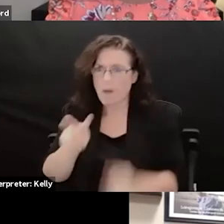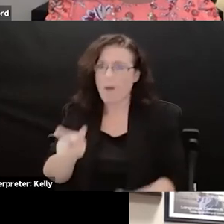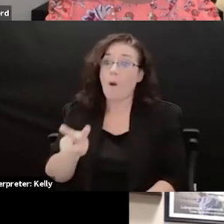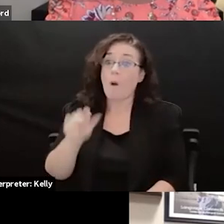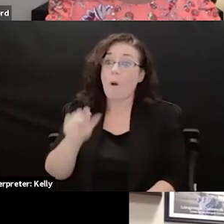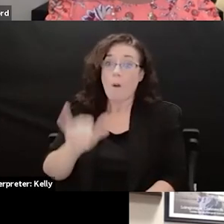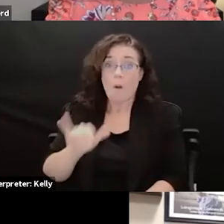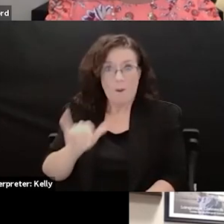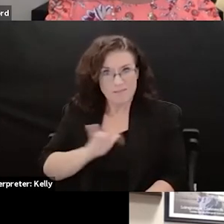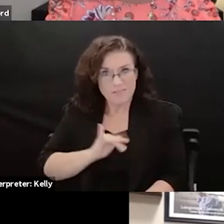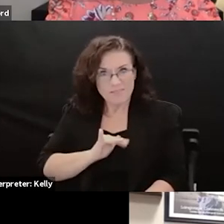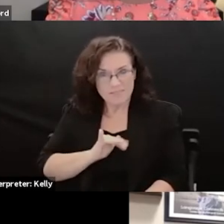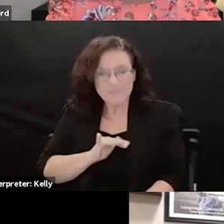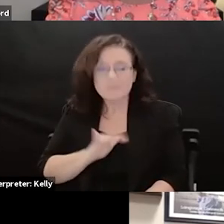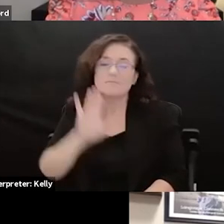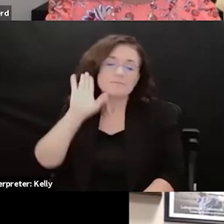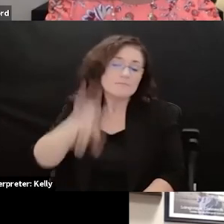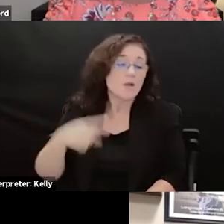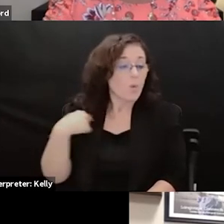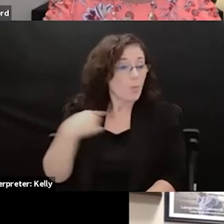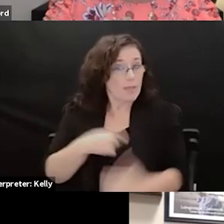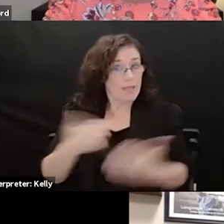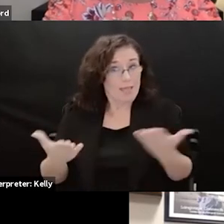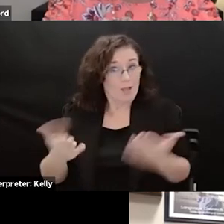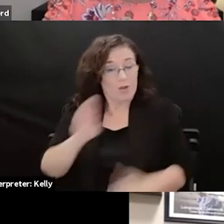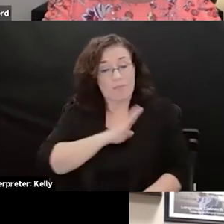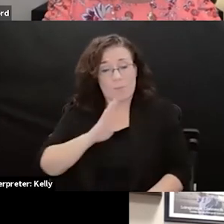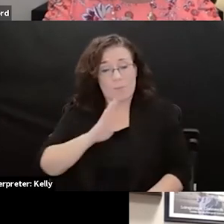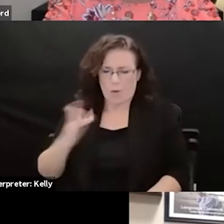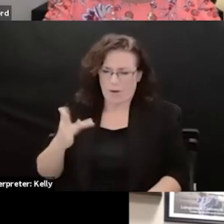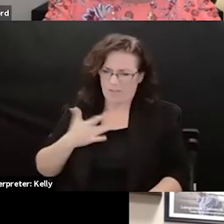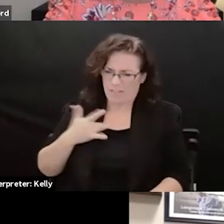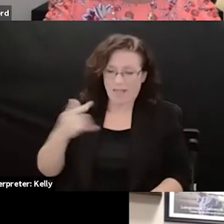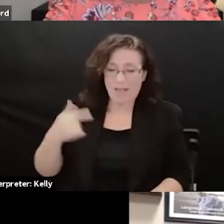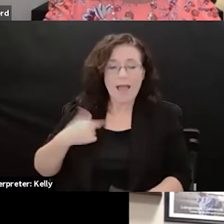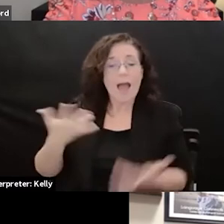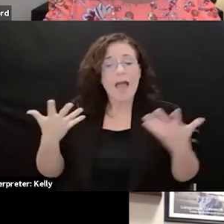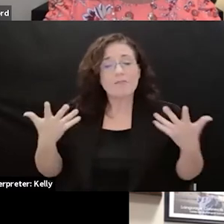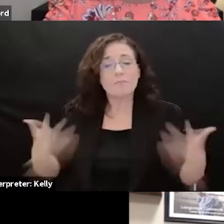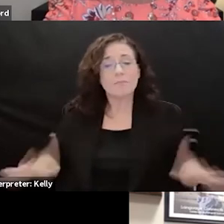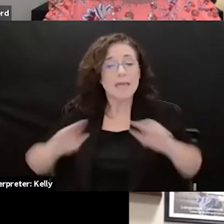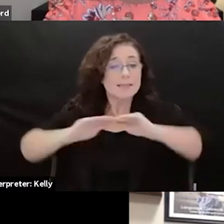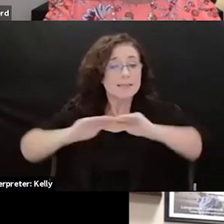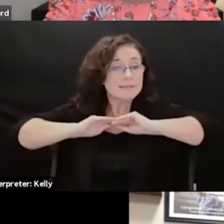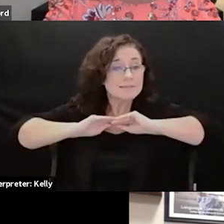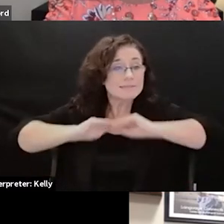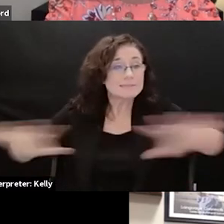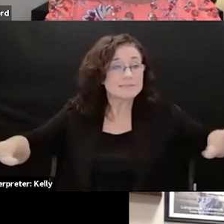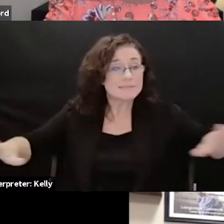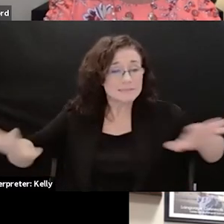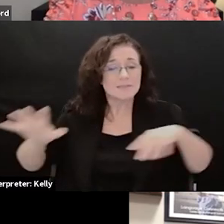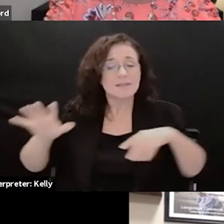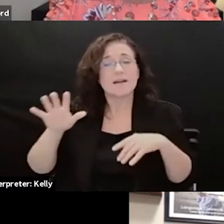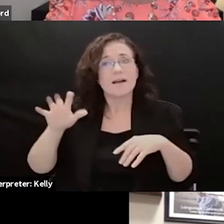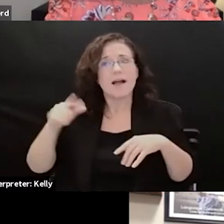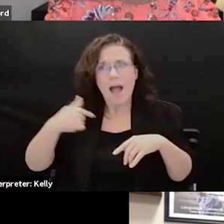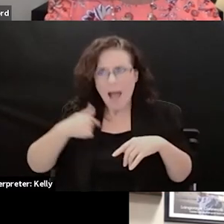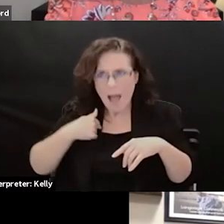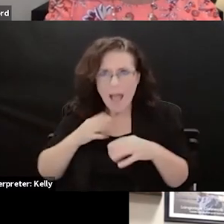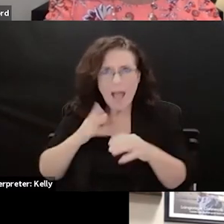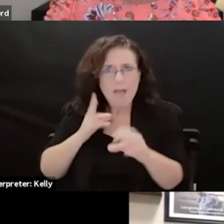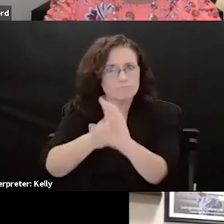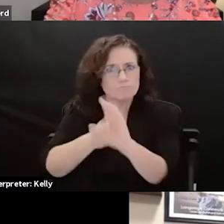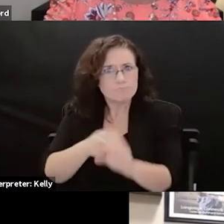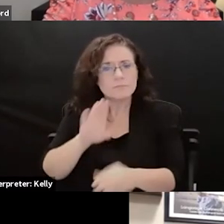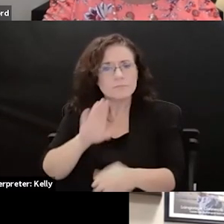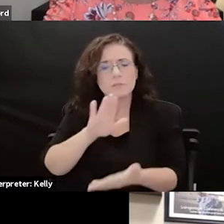we've been sending this signal or i can speak for myself i've been sending this signal that i that this is why i ran and why i'm here and